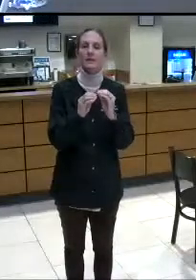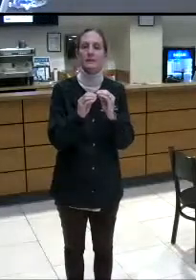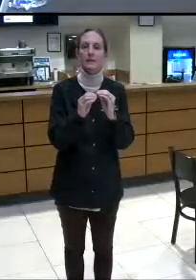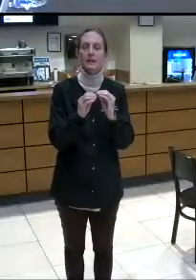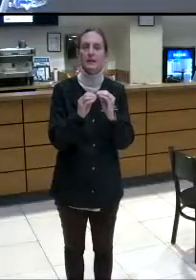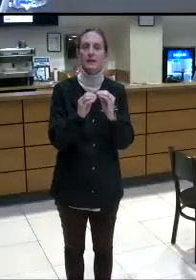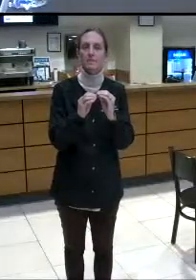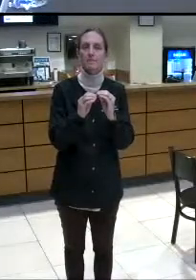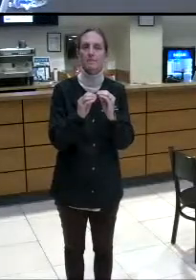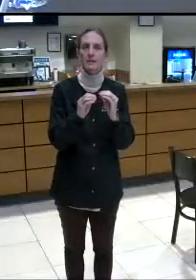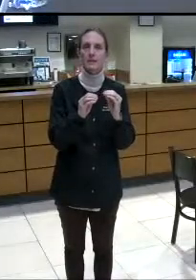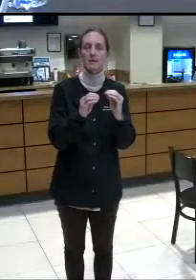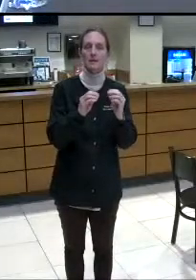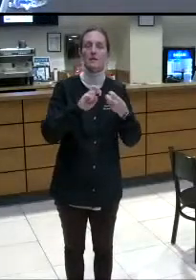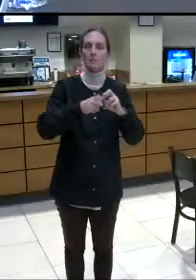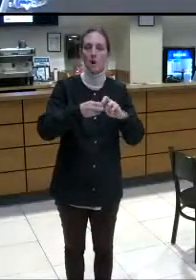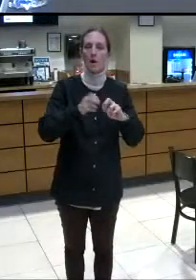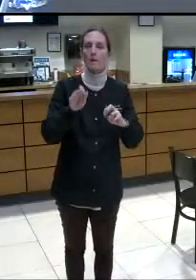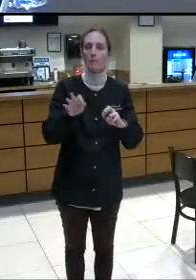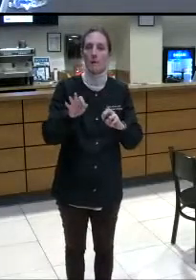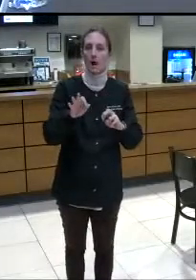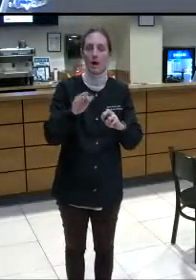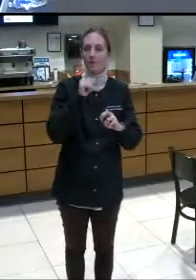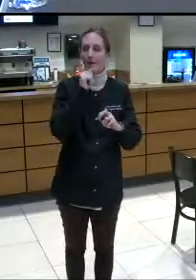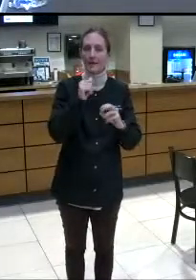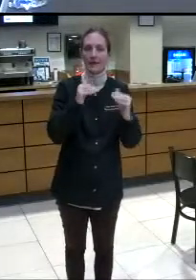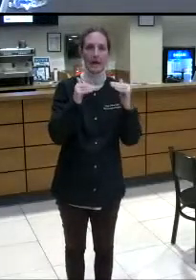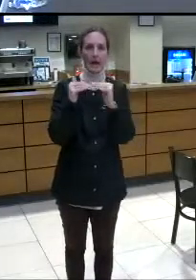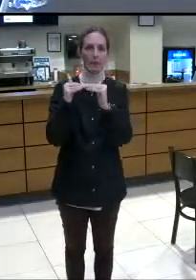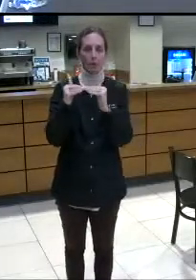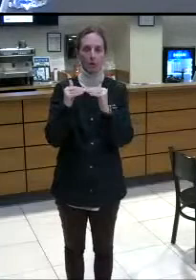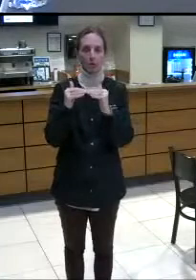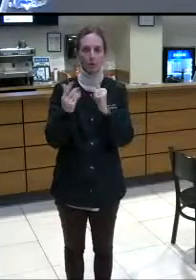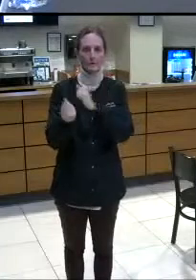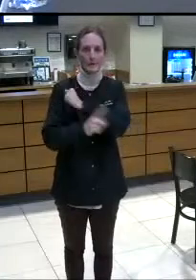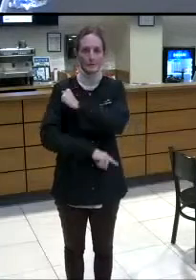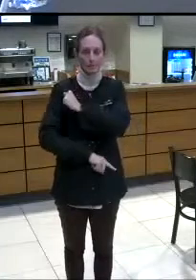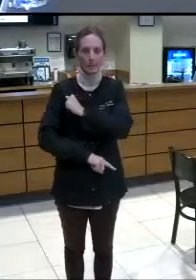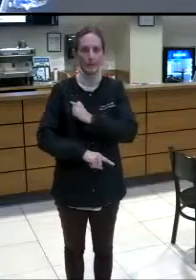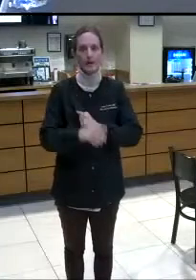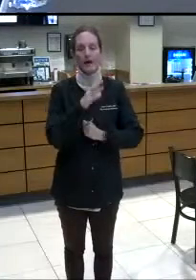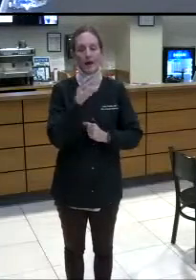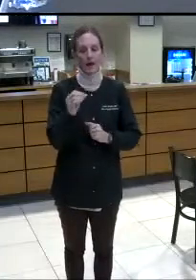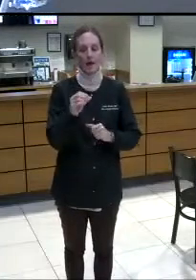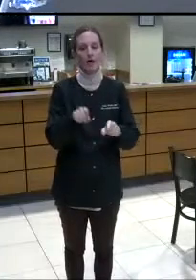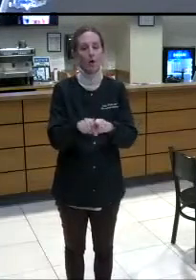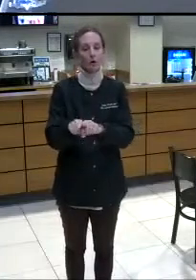discipline, while also ensuring that there's